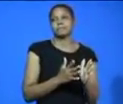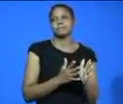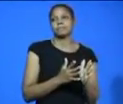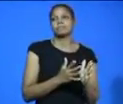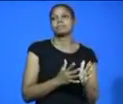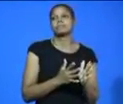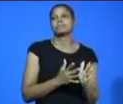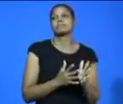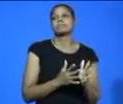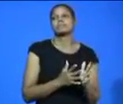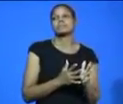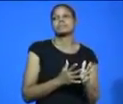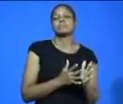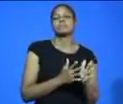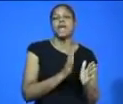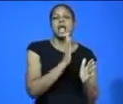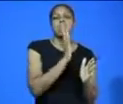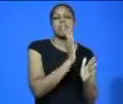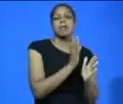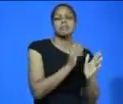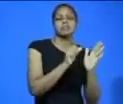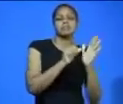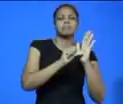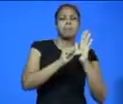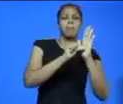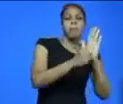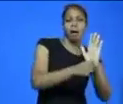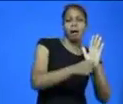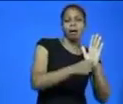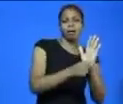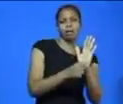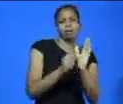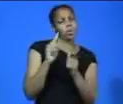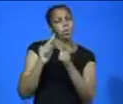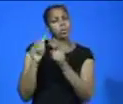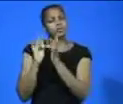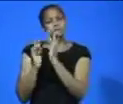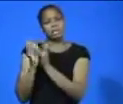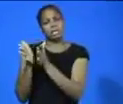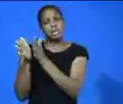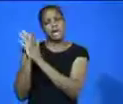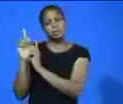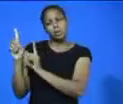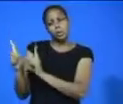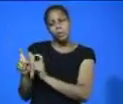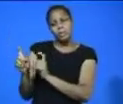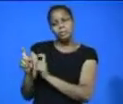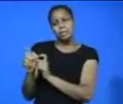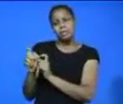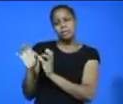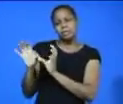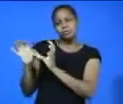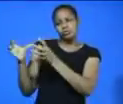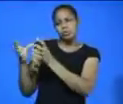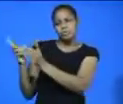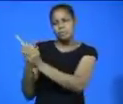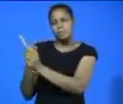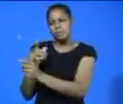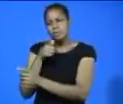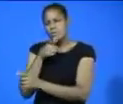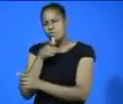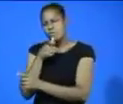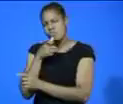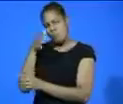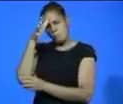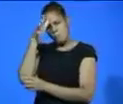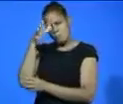has left a mark so that when Jesus asked the question of his disciples, whom do men say that